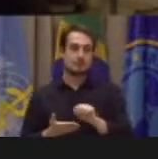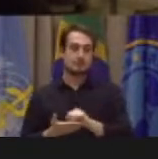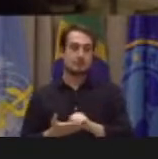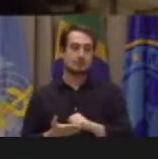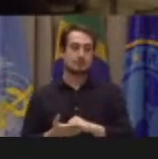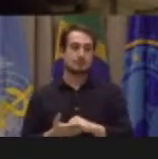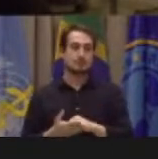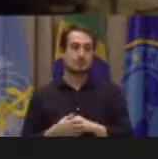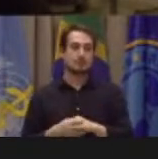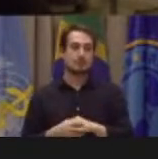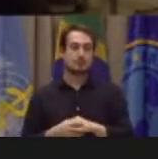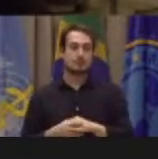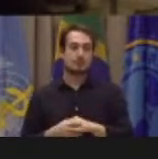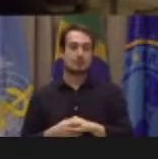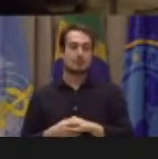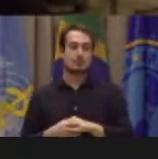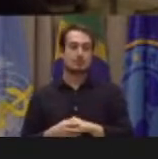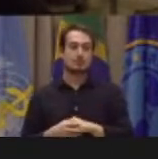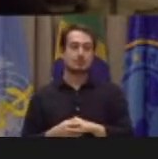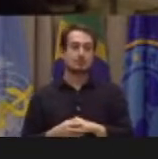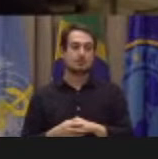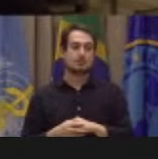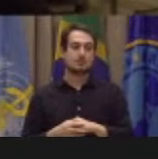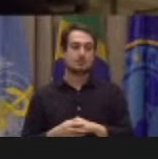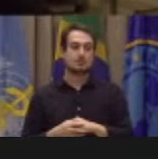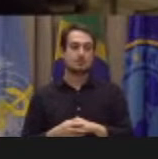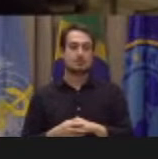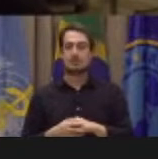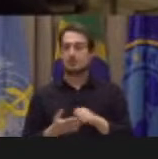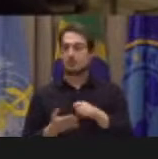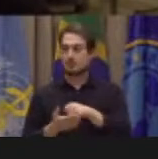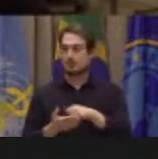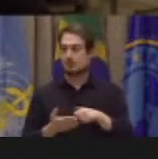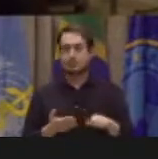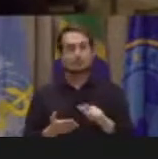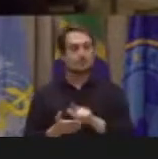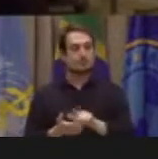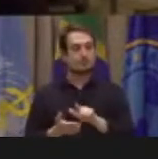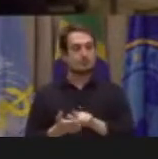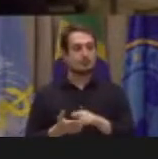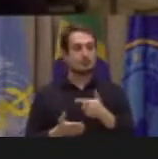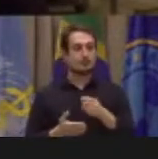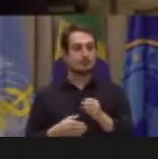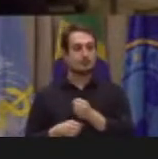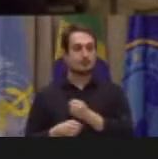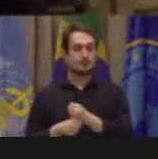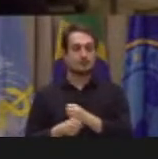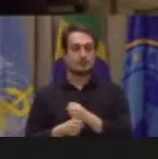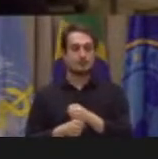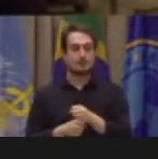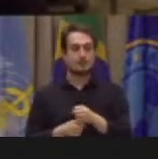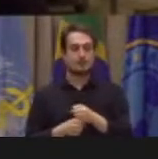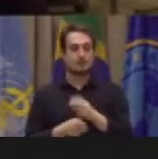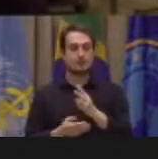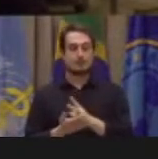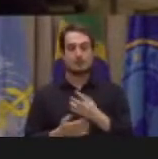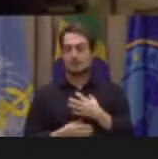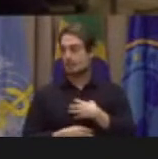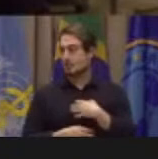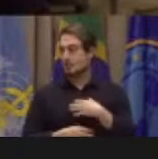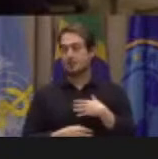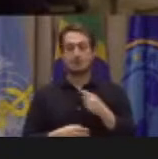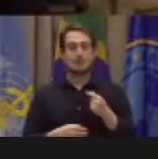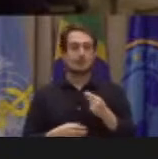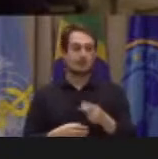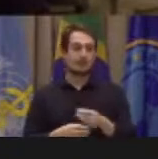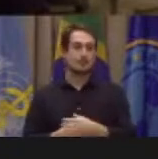I love technology, so I think it's easier to do it on paper because I have been doing this for 20 years.